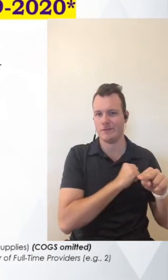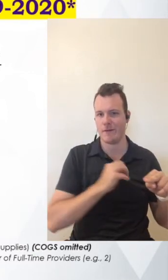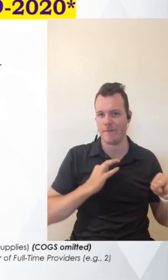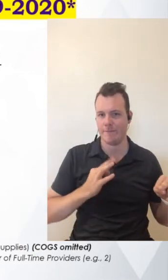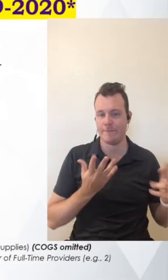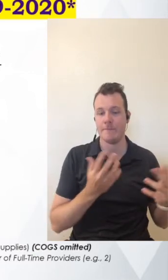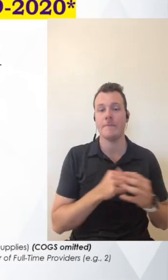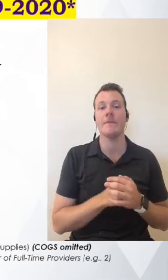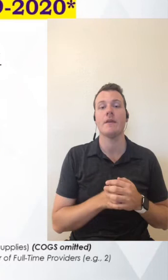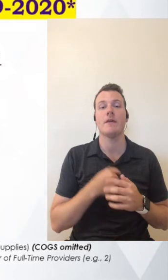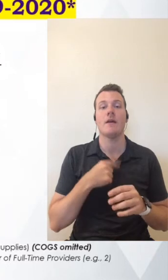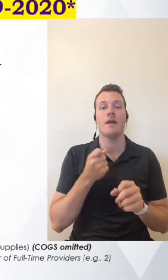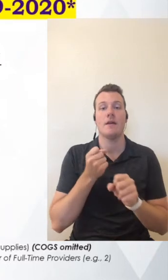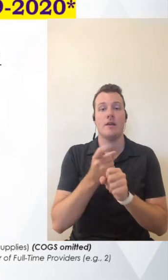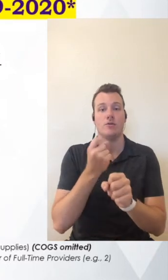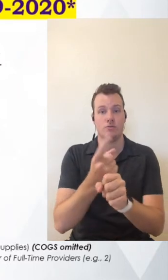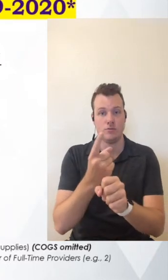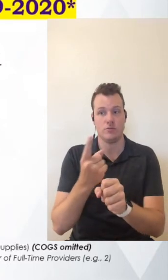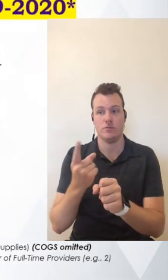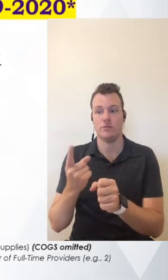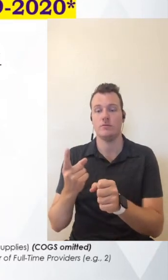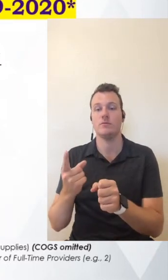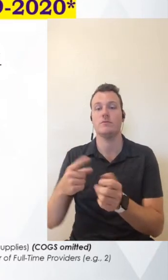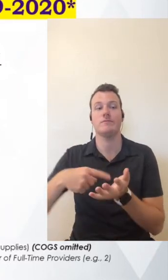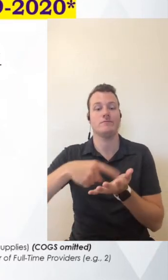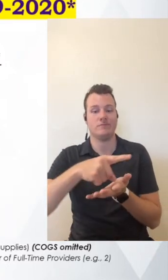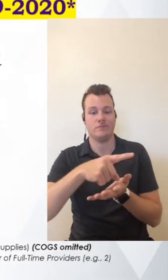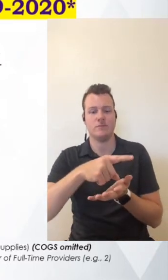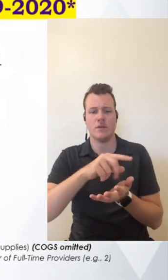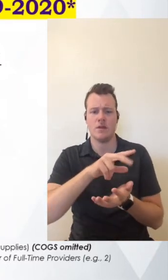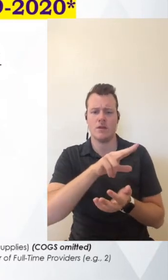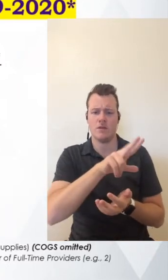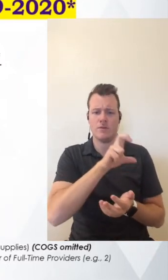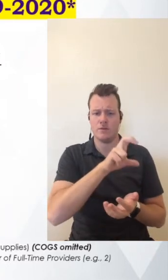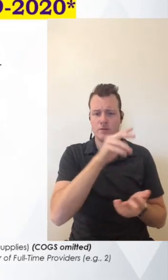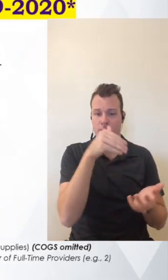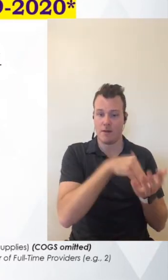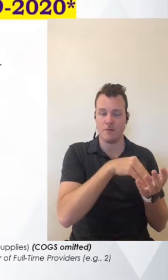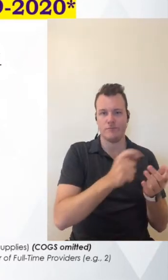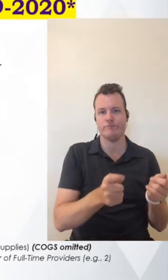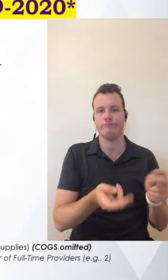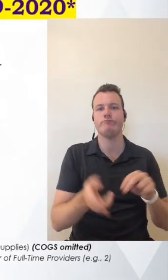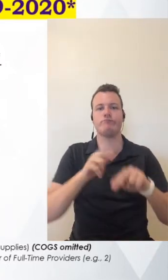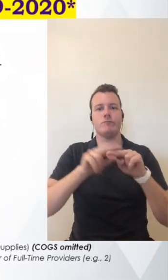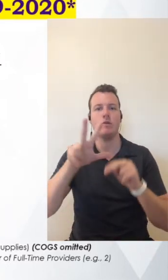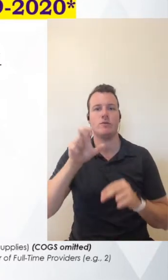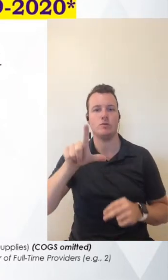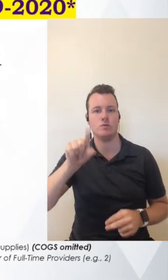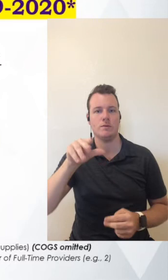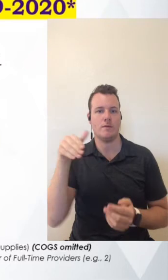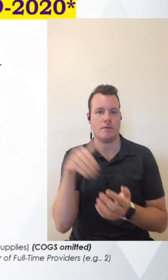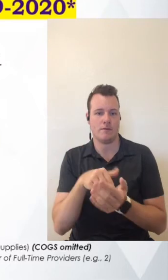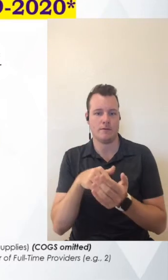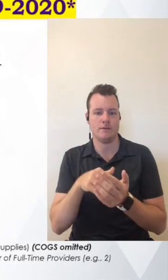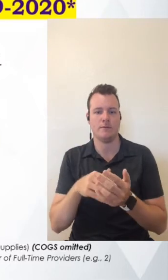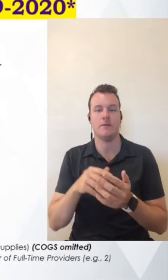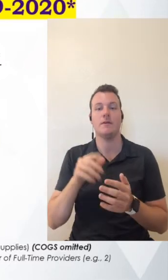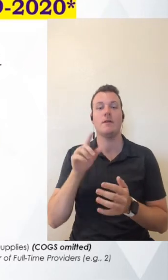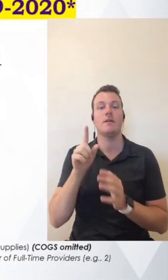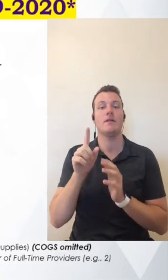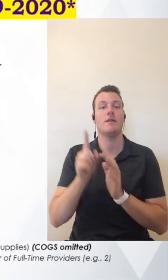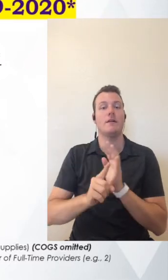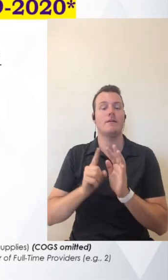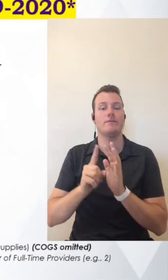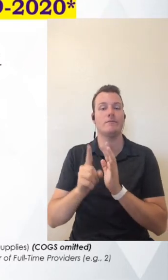now my total annual expenses have increased from $300,000 to $320,000. I'm still dividing by the same